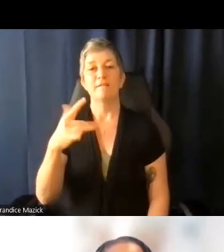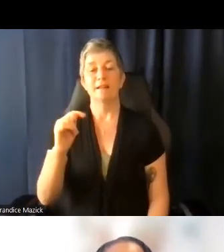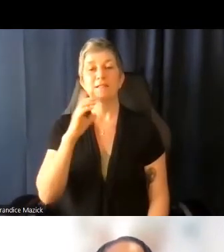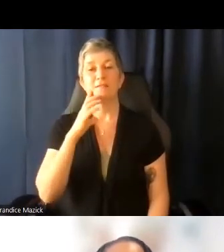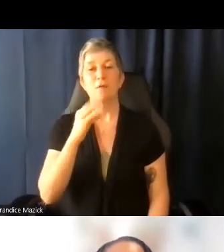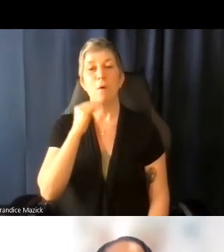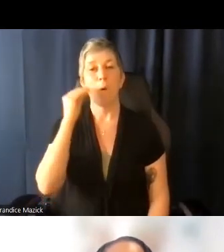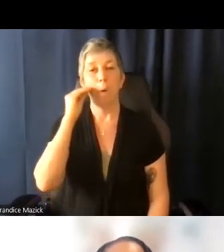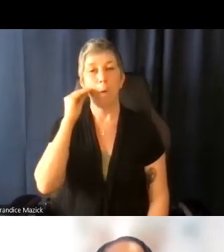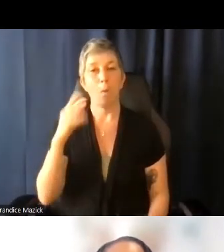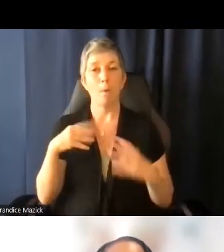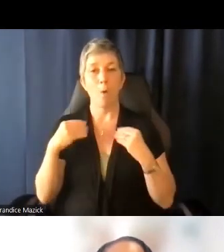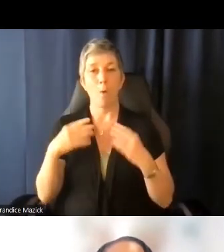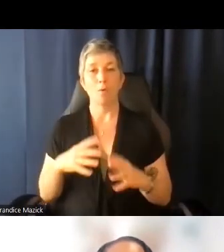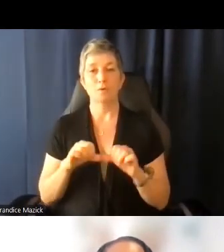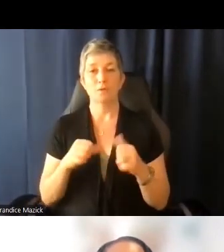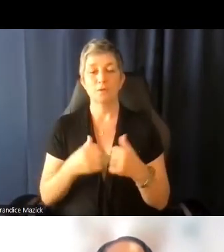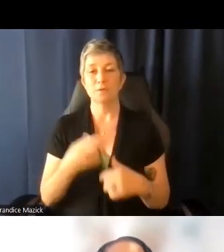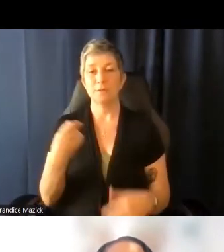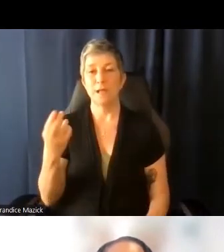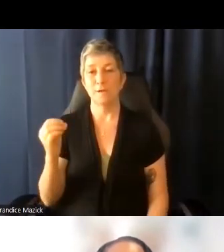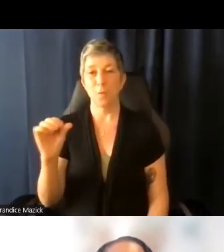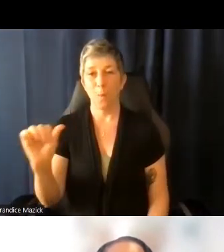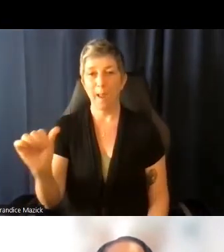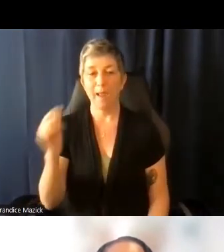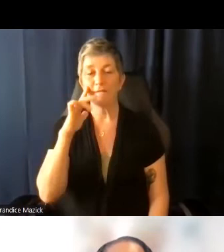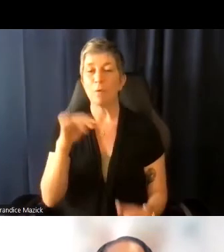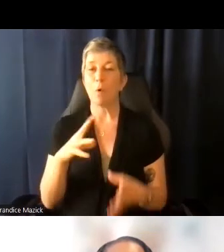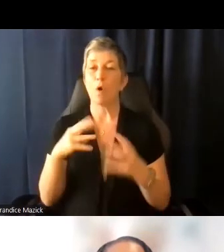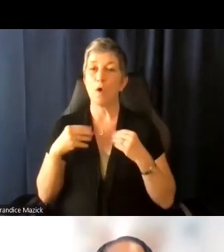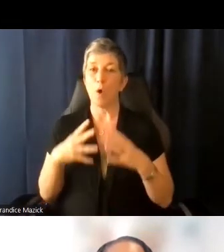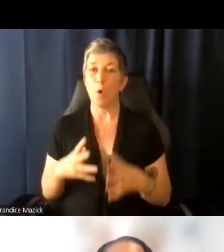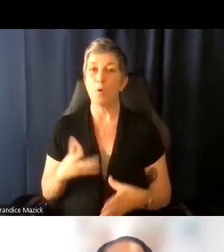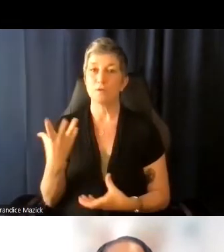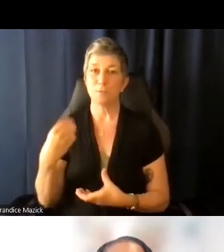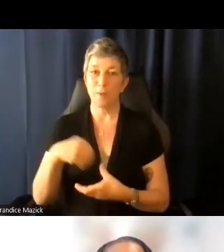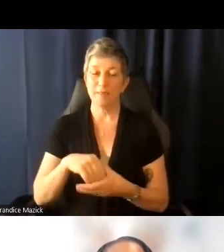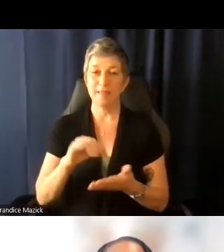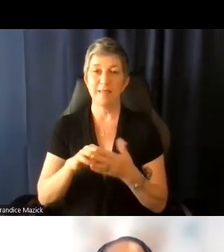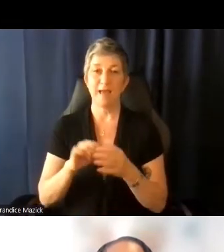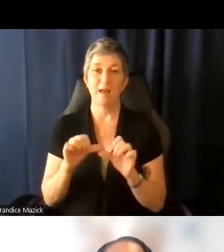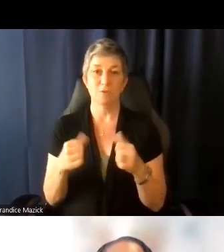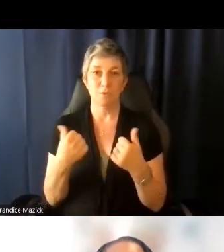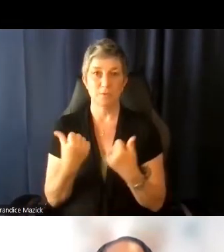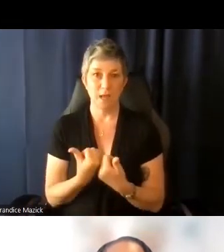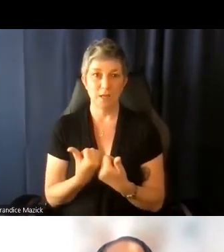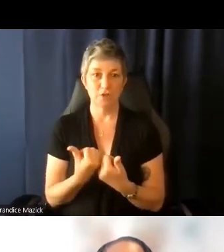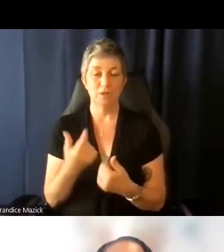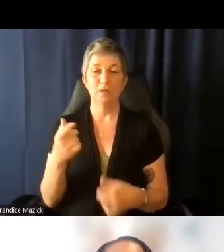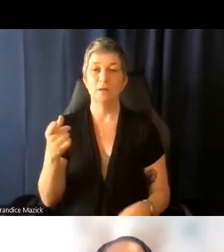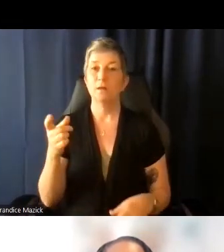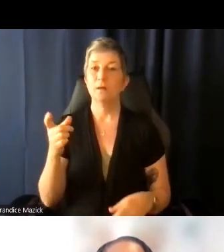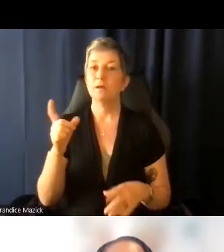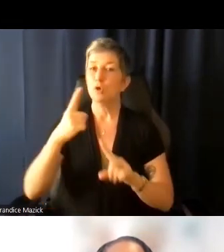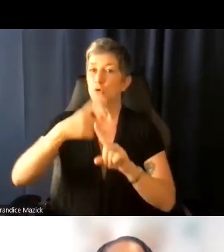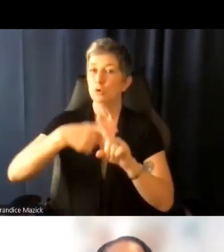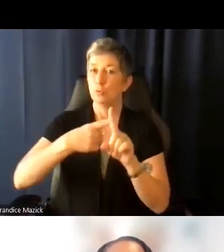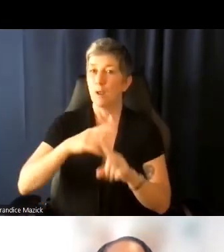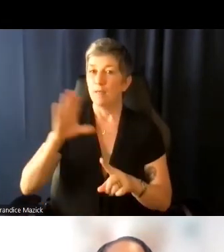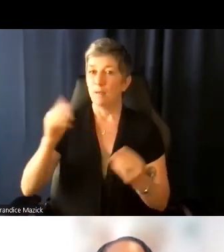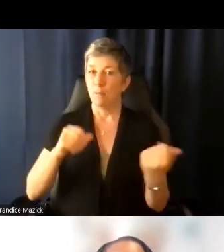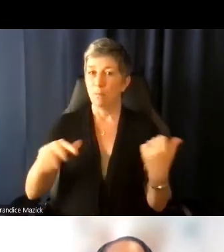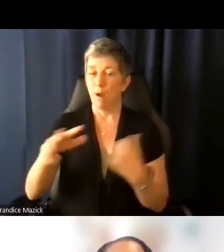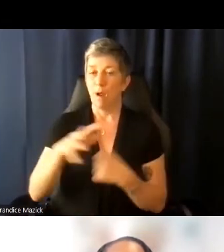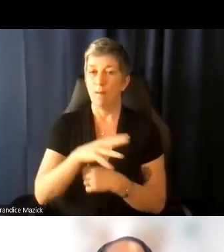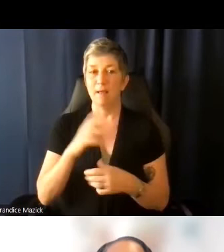association that in order for owners within the association to rent out their property, there